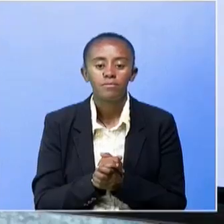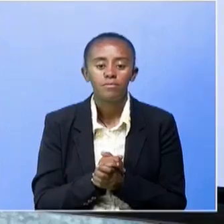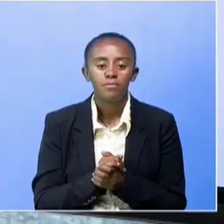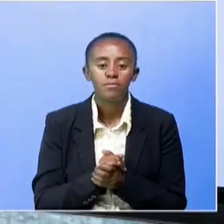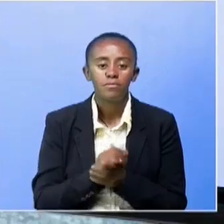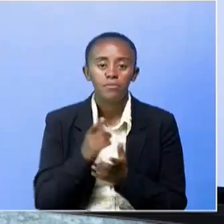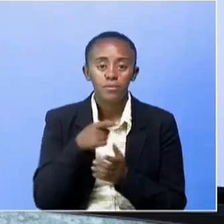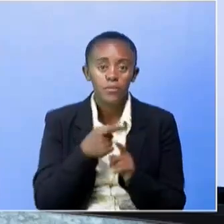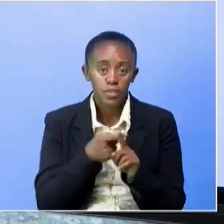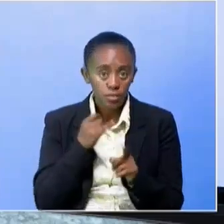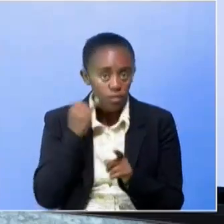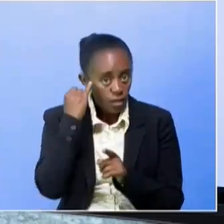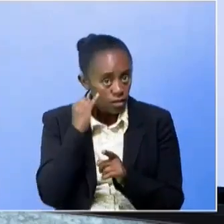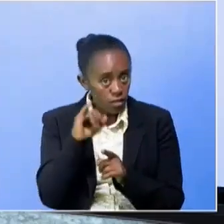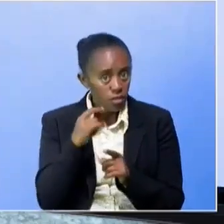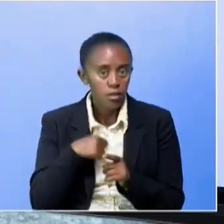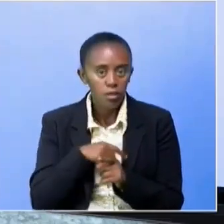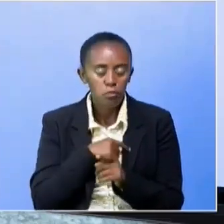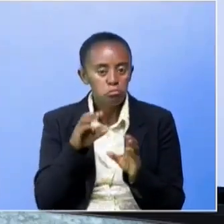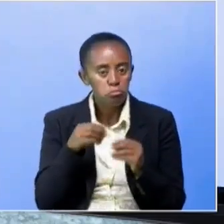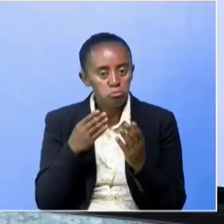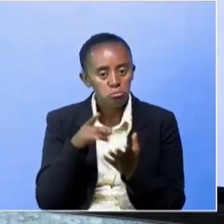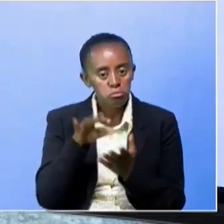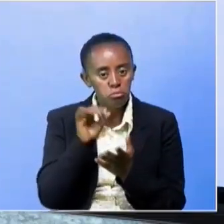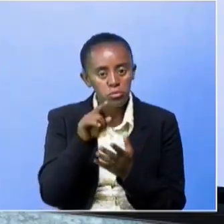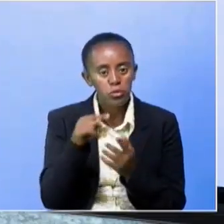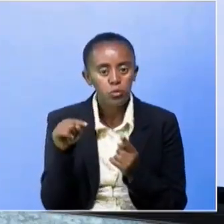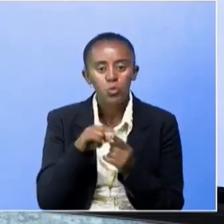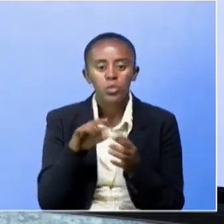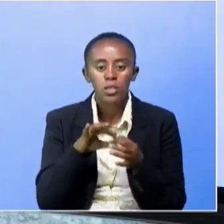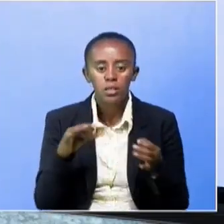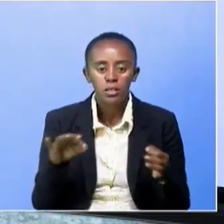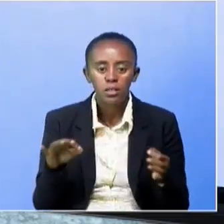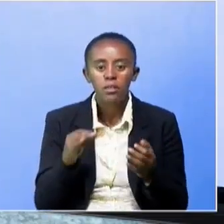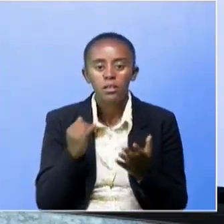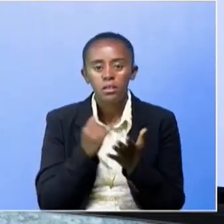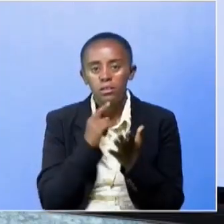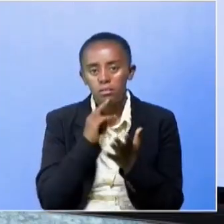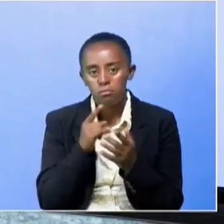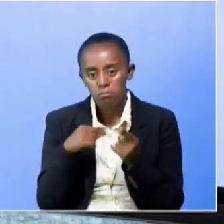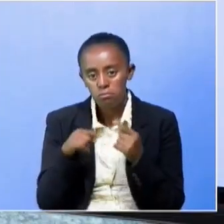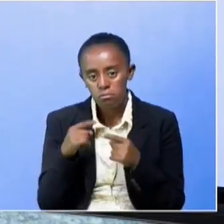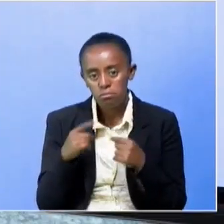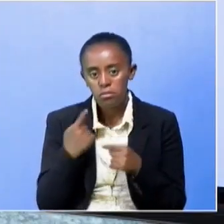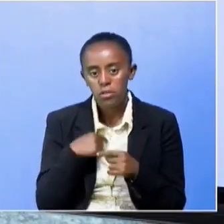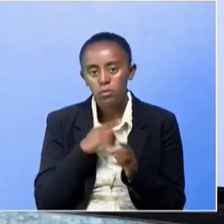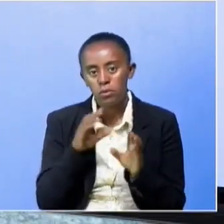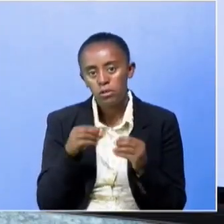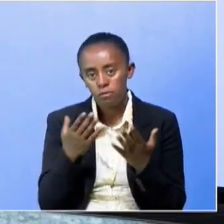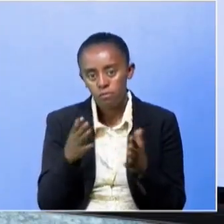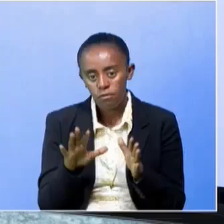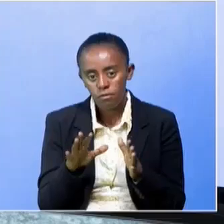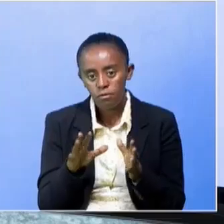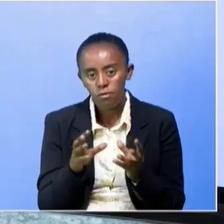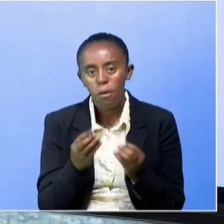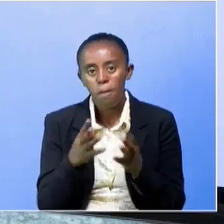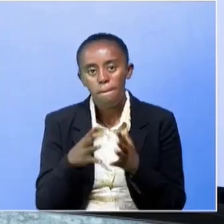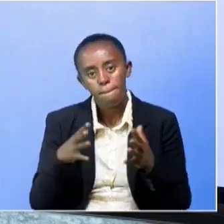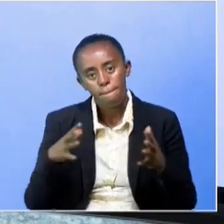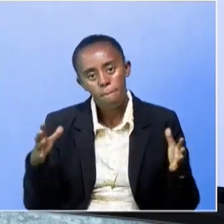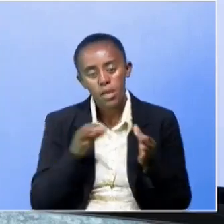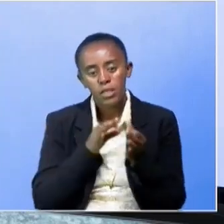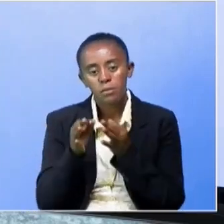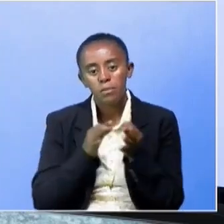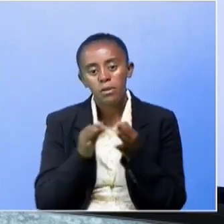So, from an idea, we have brought it to a sentence. So it has become, we have given it more